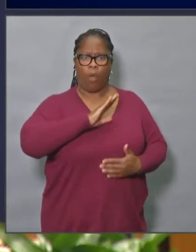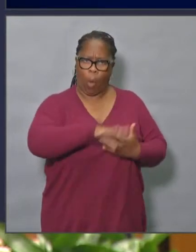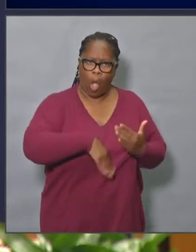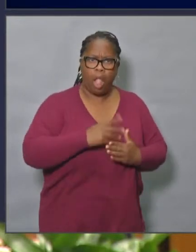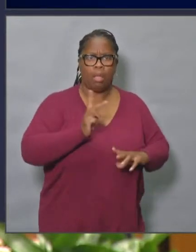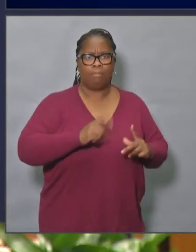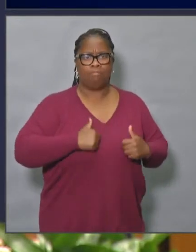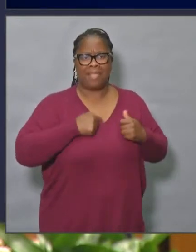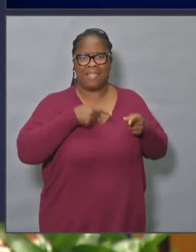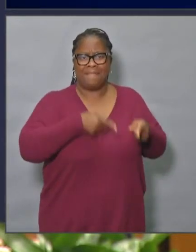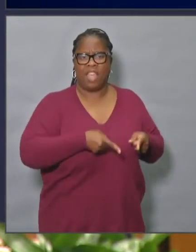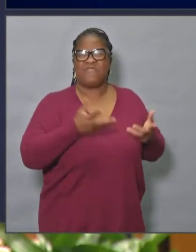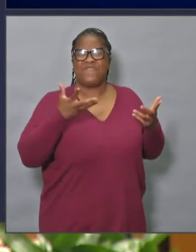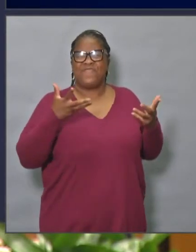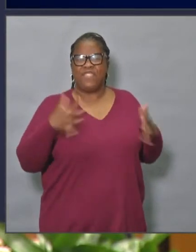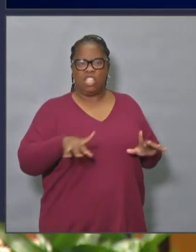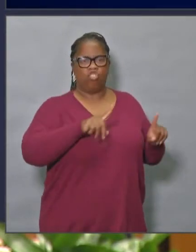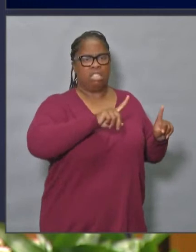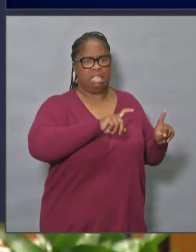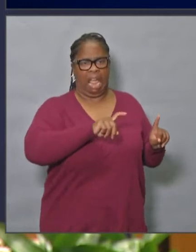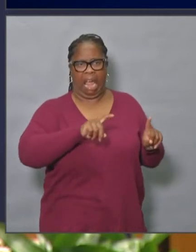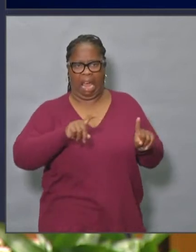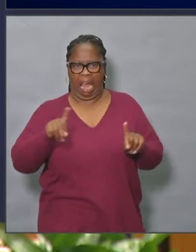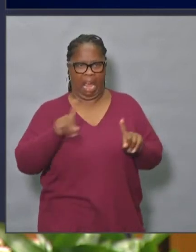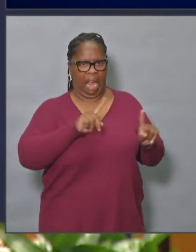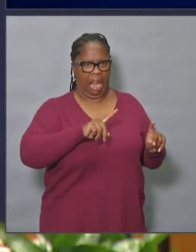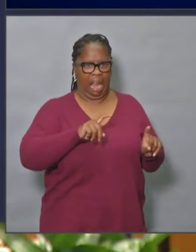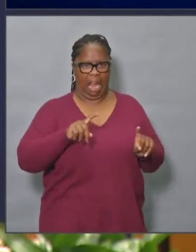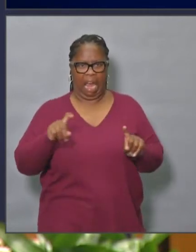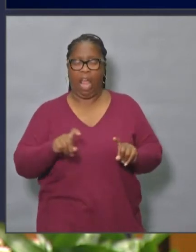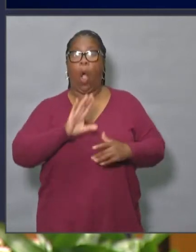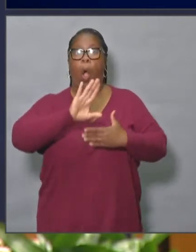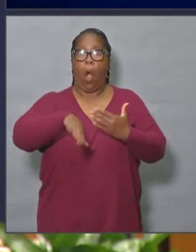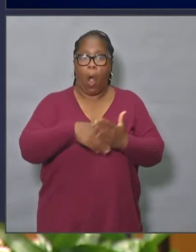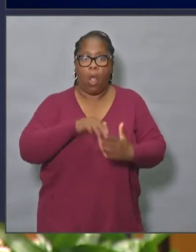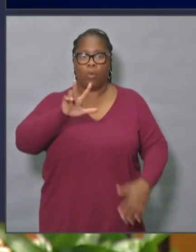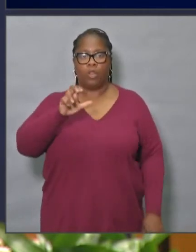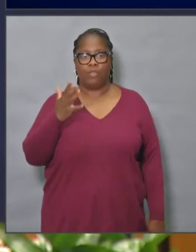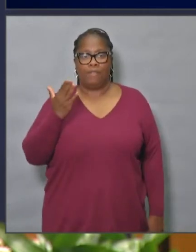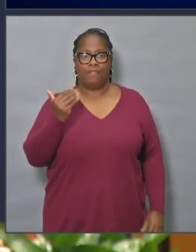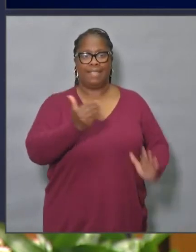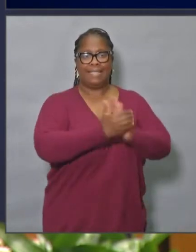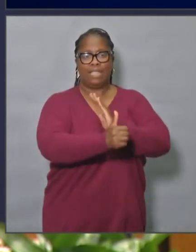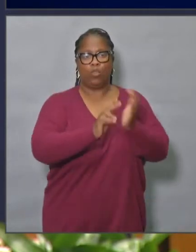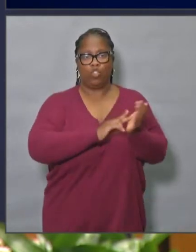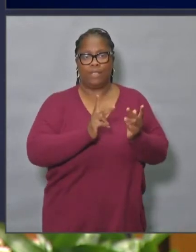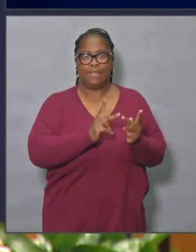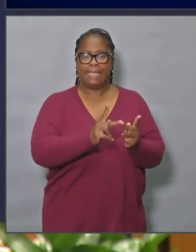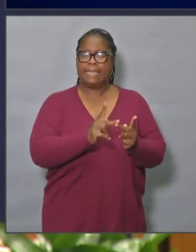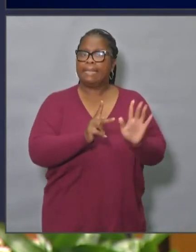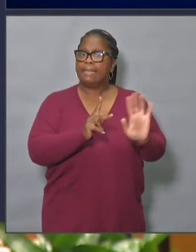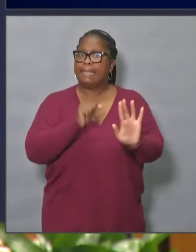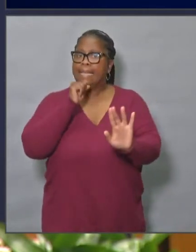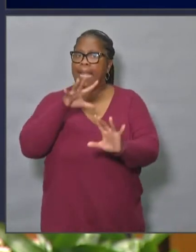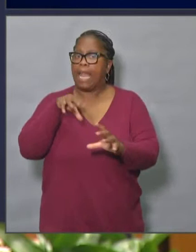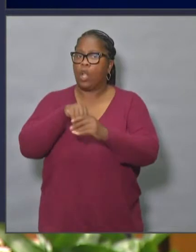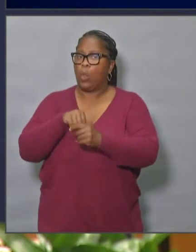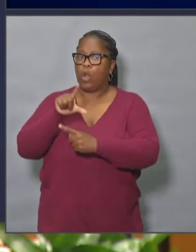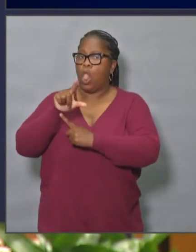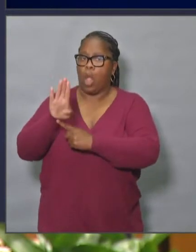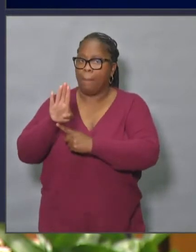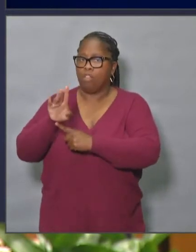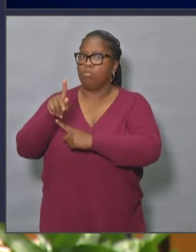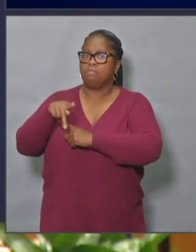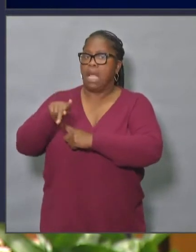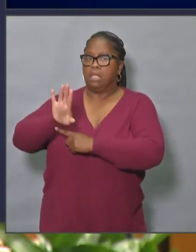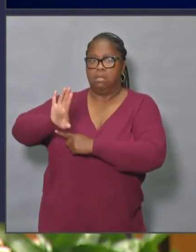completed at all 315 skilled nursing facilities in LA County, not including facilities in Long Beach and